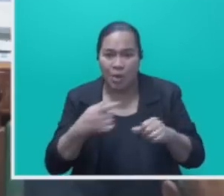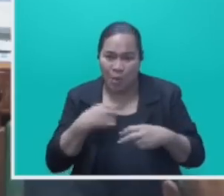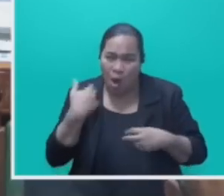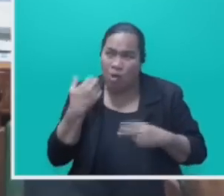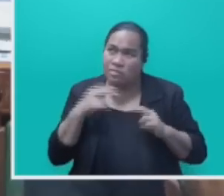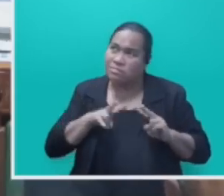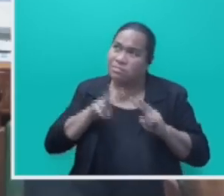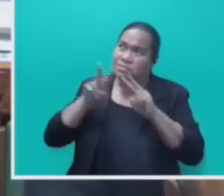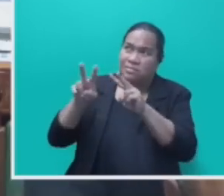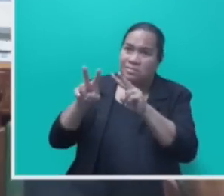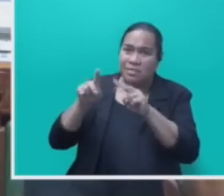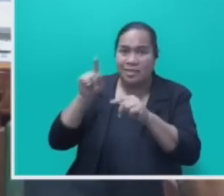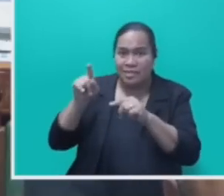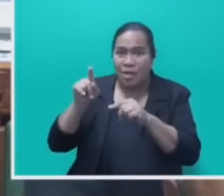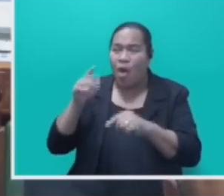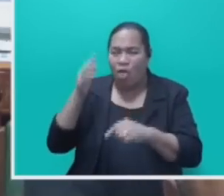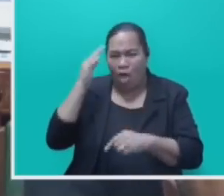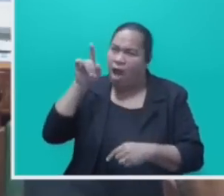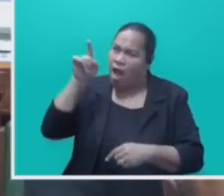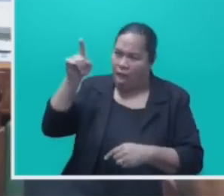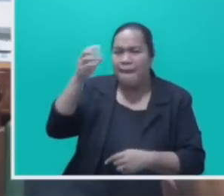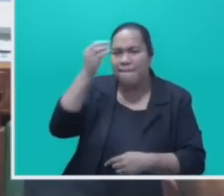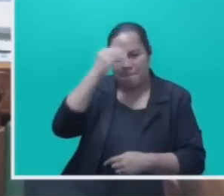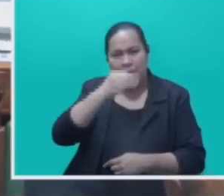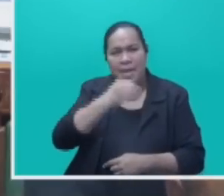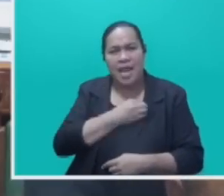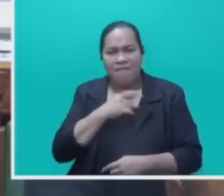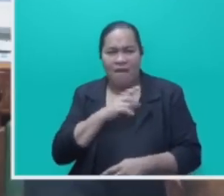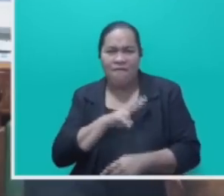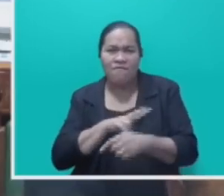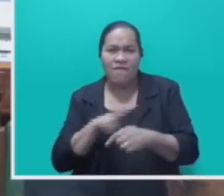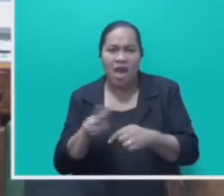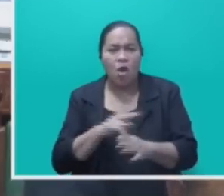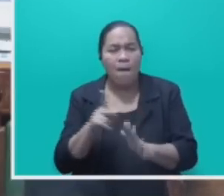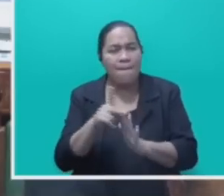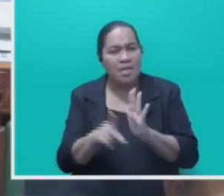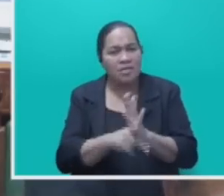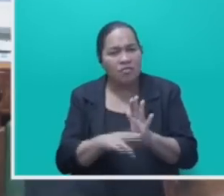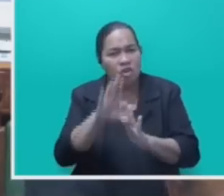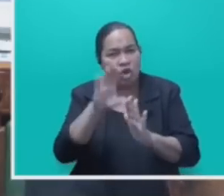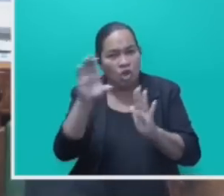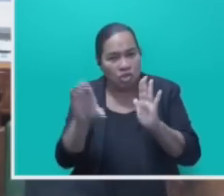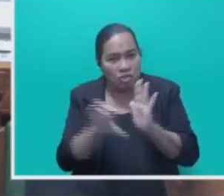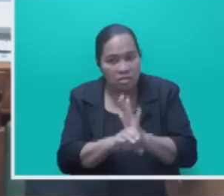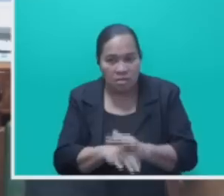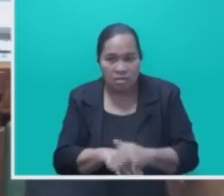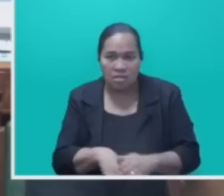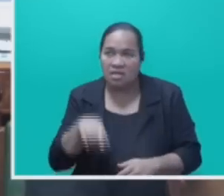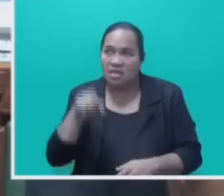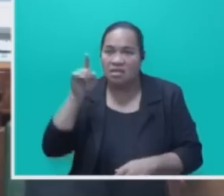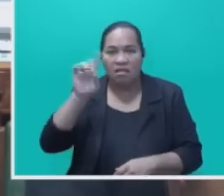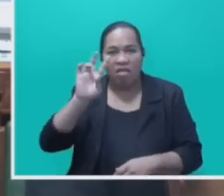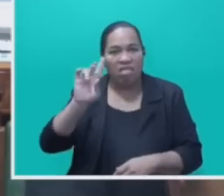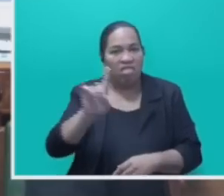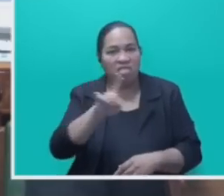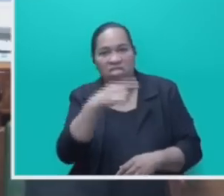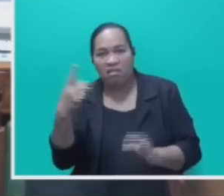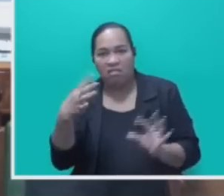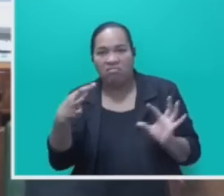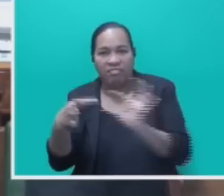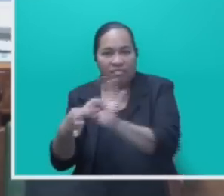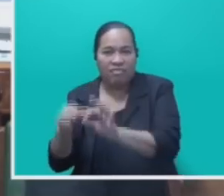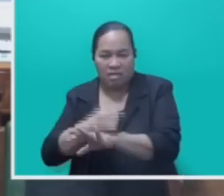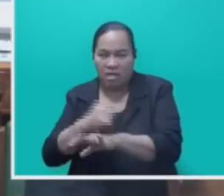because we believe that he genuinely believed the values and principles of the Constitution, has done an about turn. He